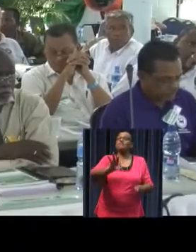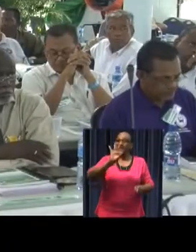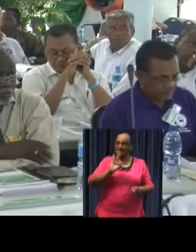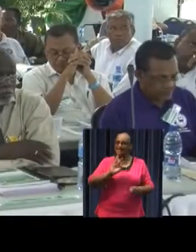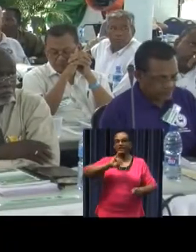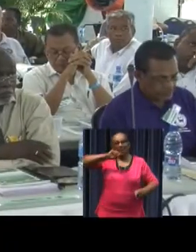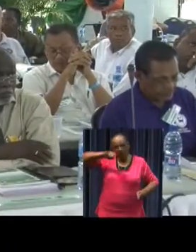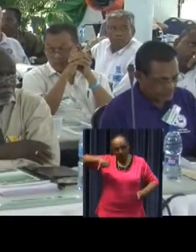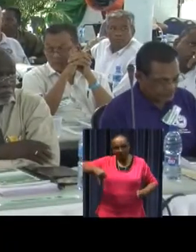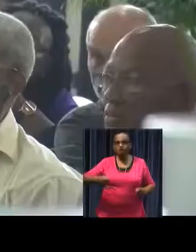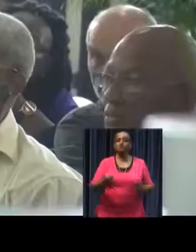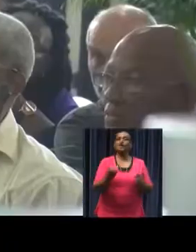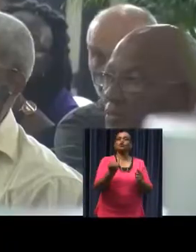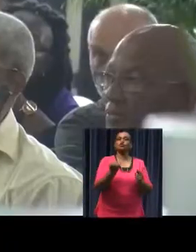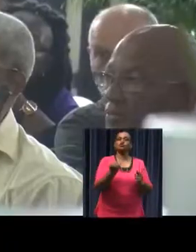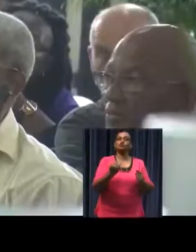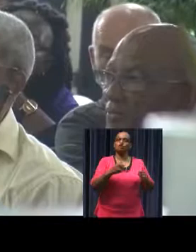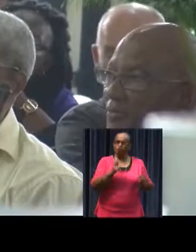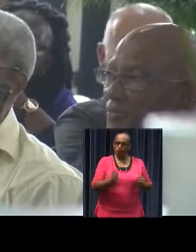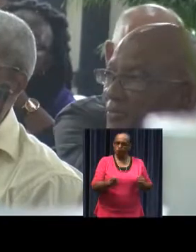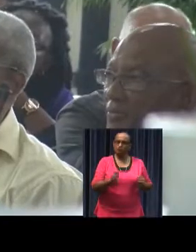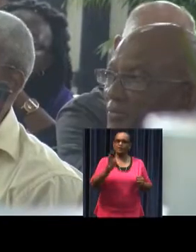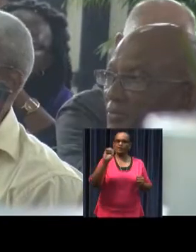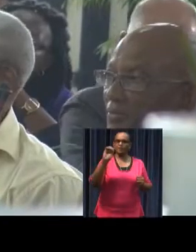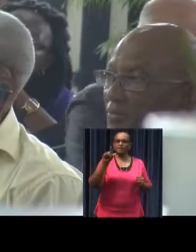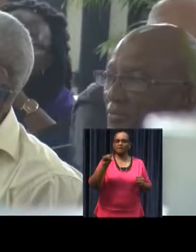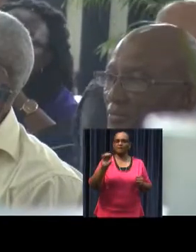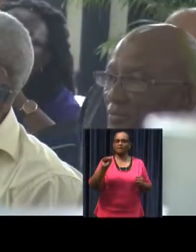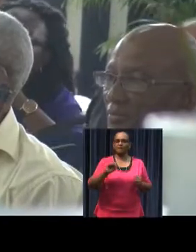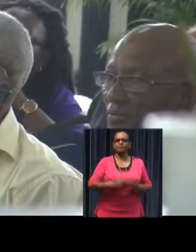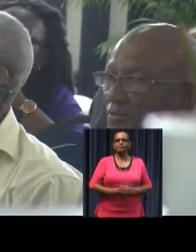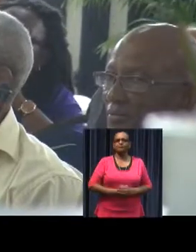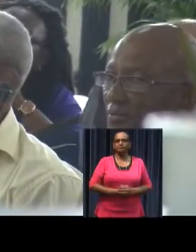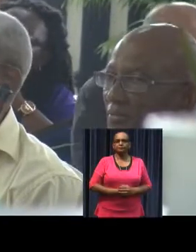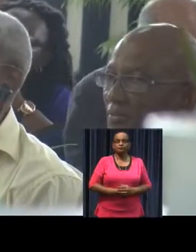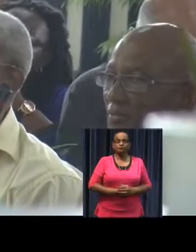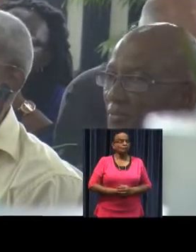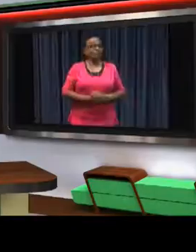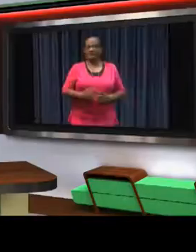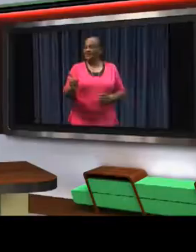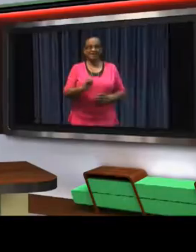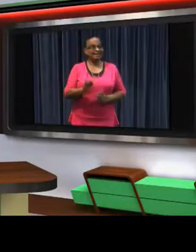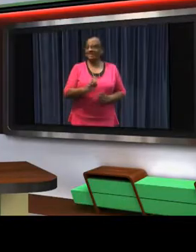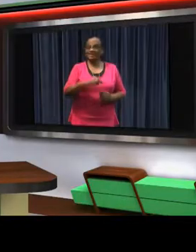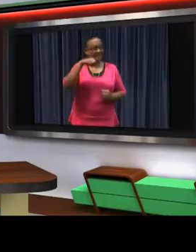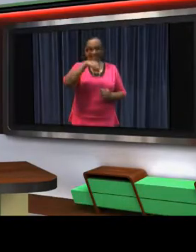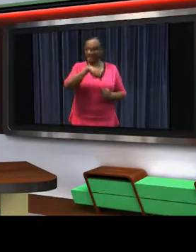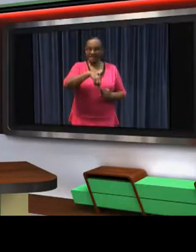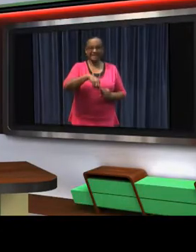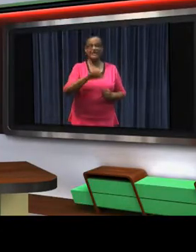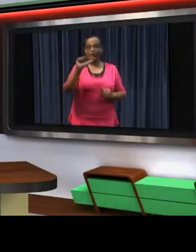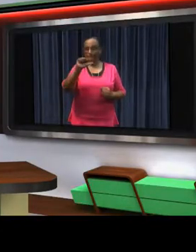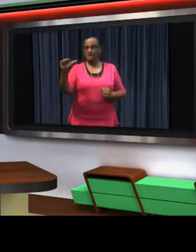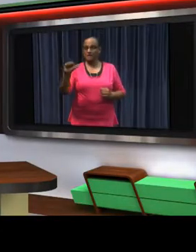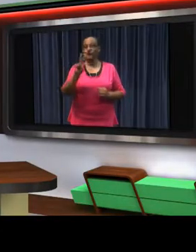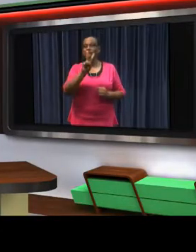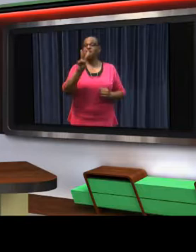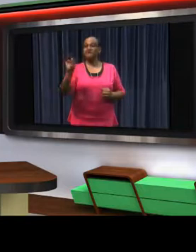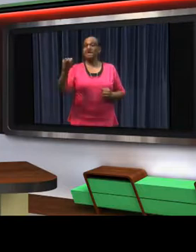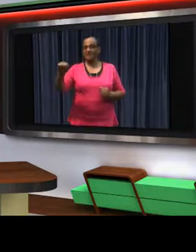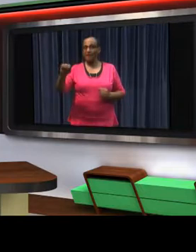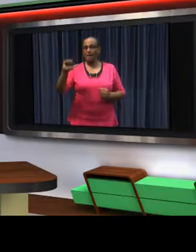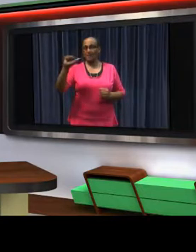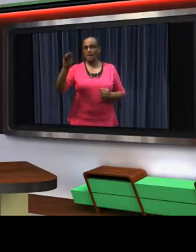provincial board and of a new praises for the ABGS The non-resident ambassadors